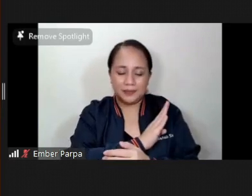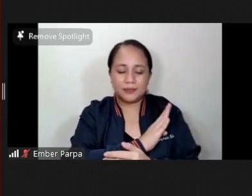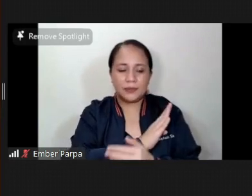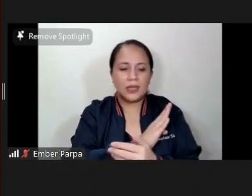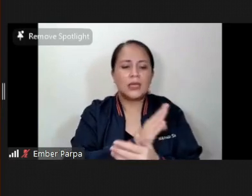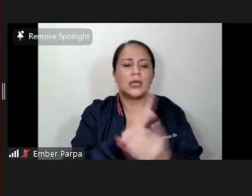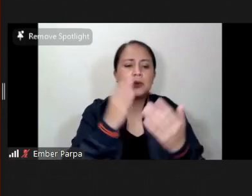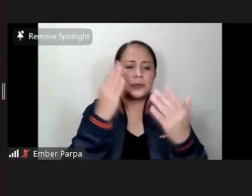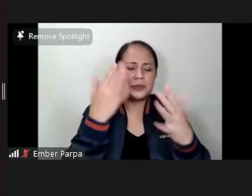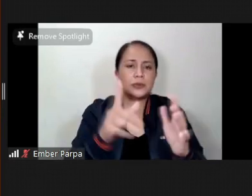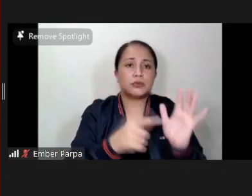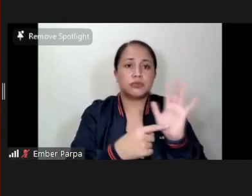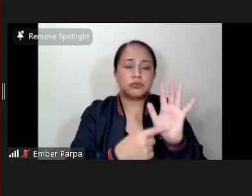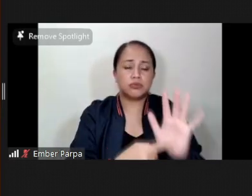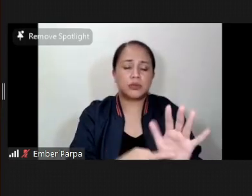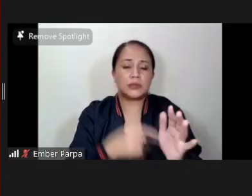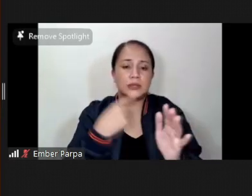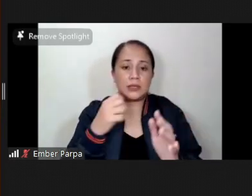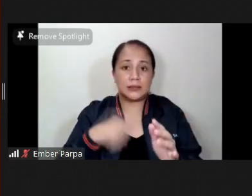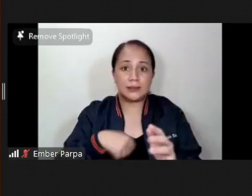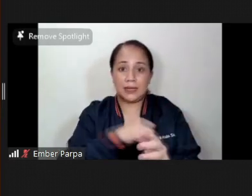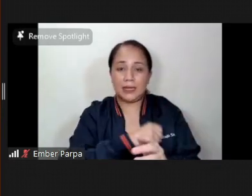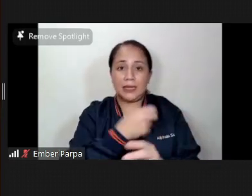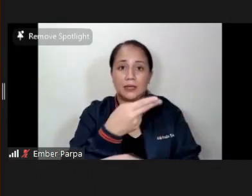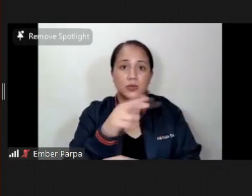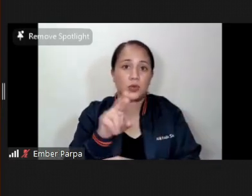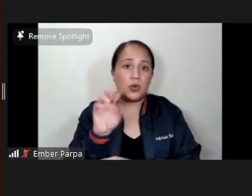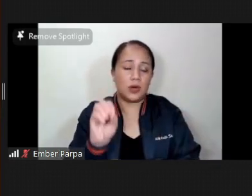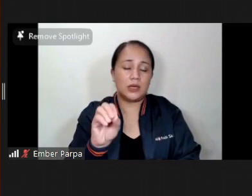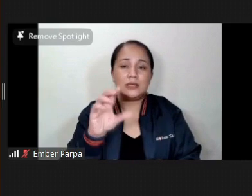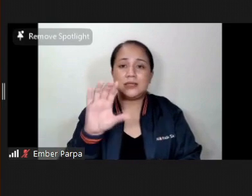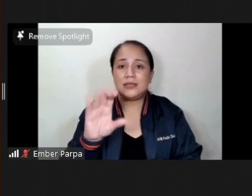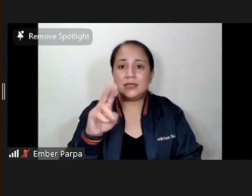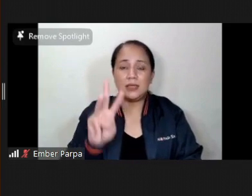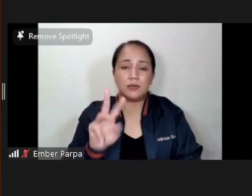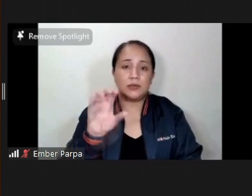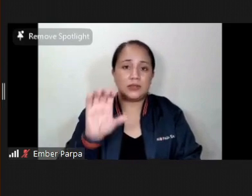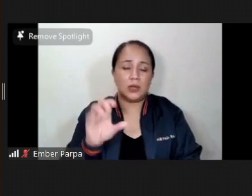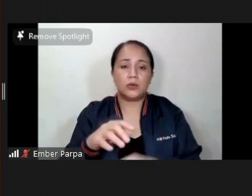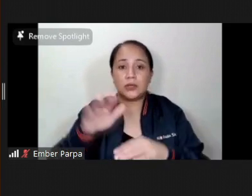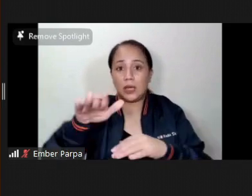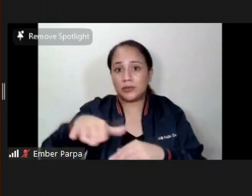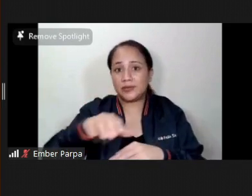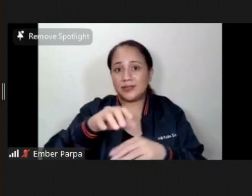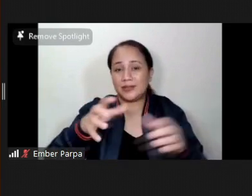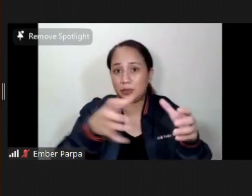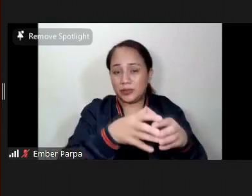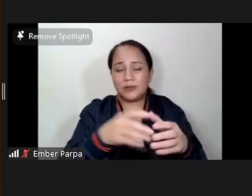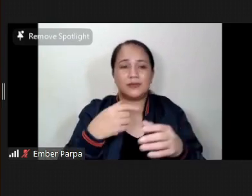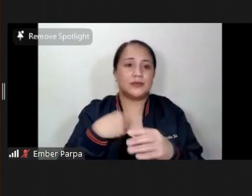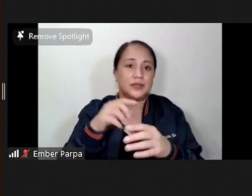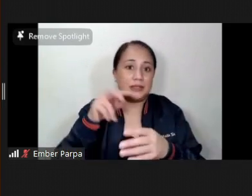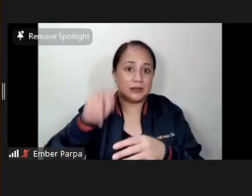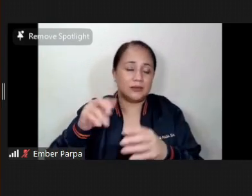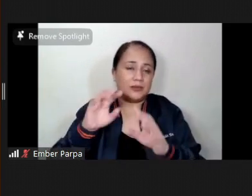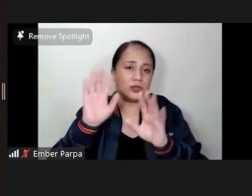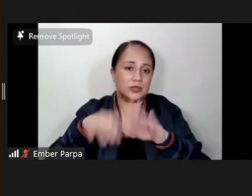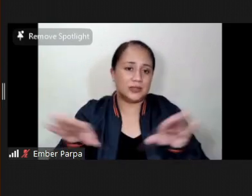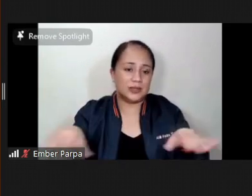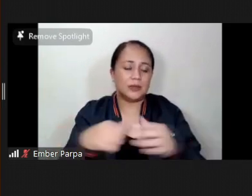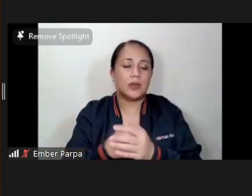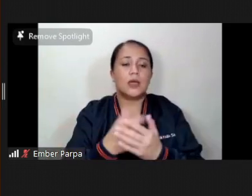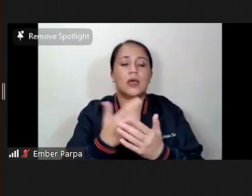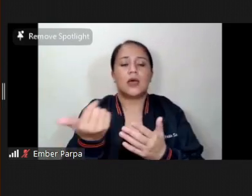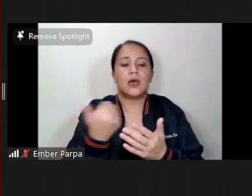is stated no, that the Senate, the HOR, the CWC, or the Council for the Welfare of Children, LGUs, and the Department